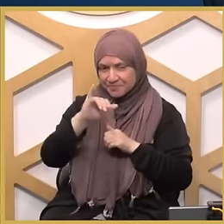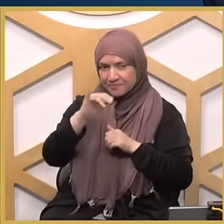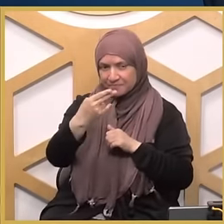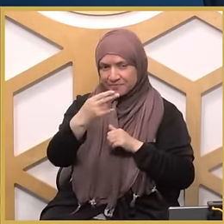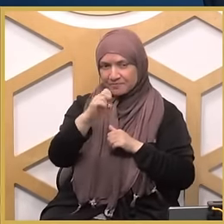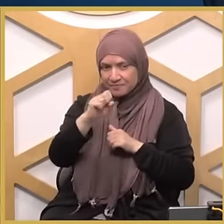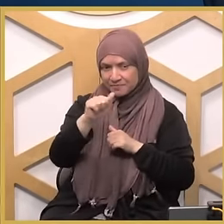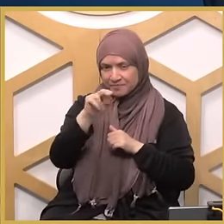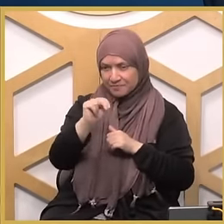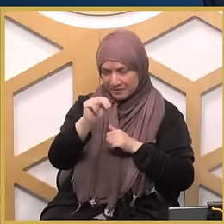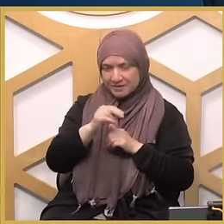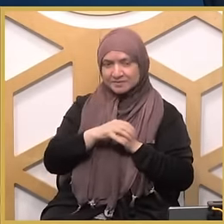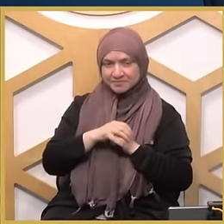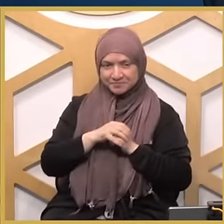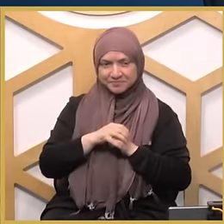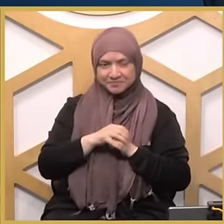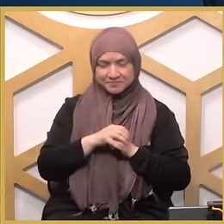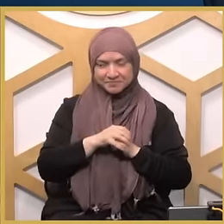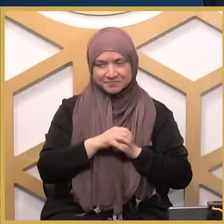not just a matter of